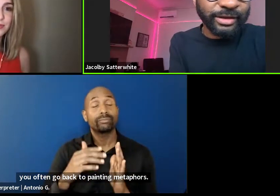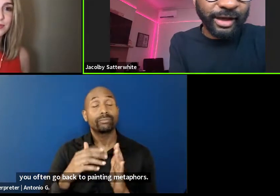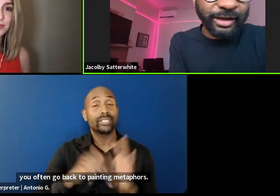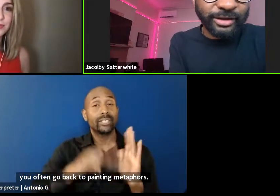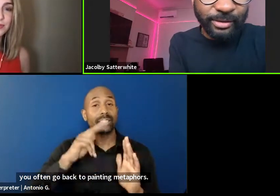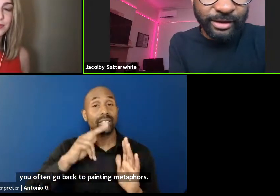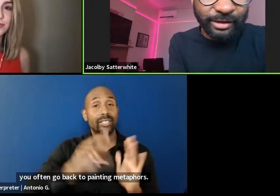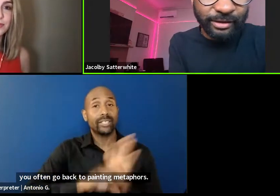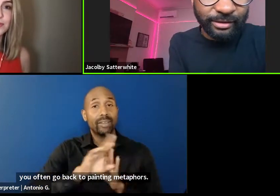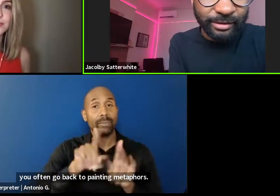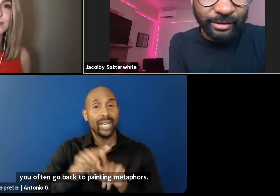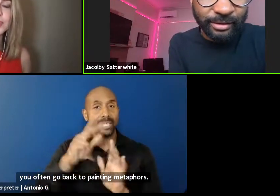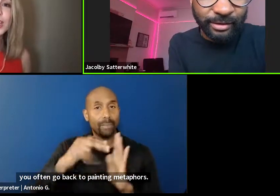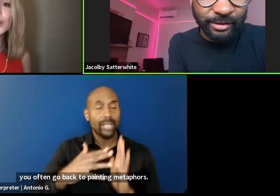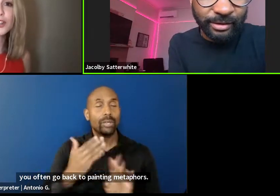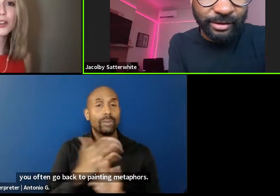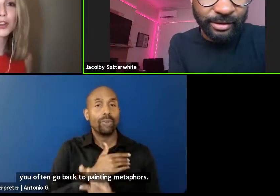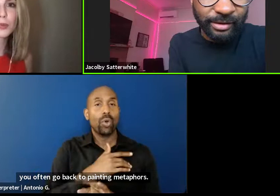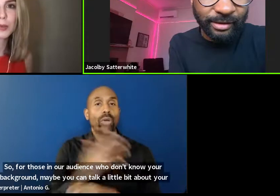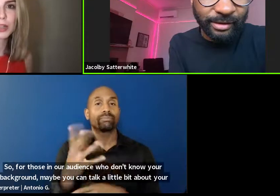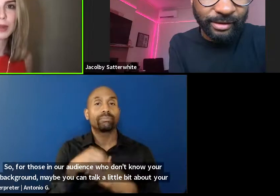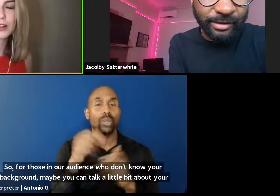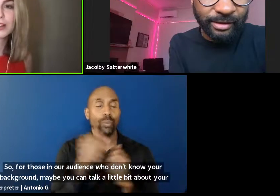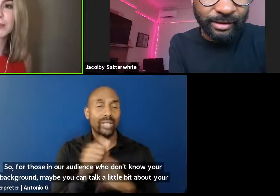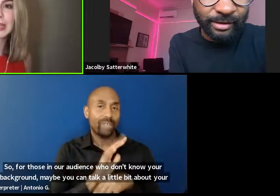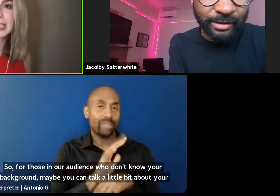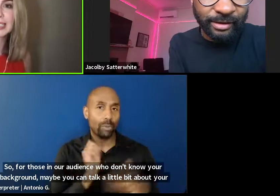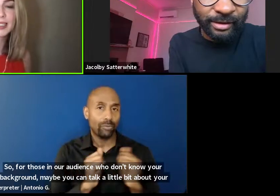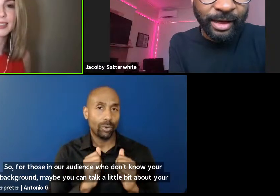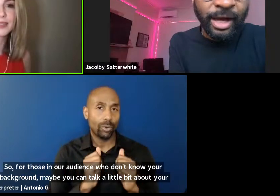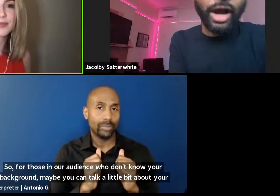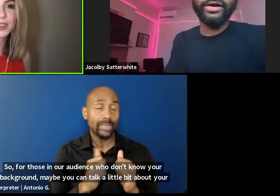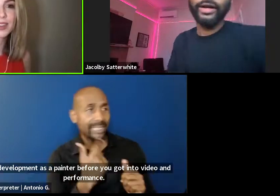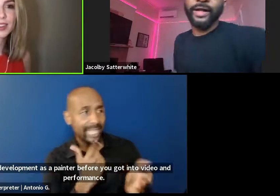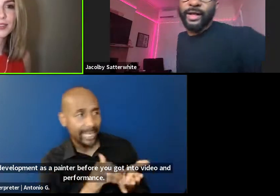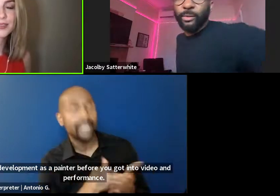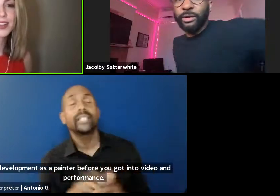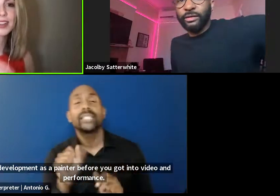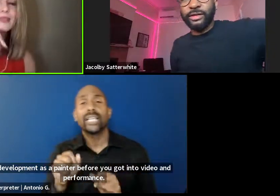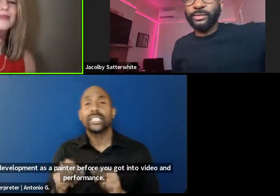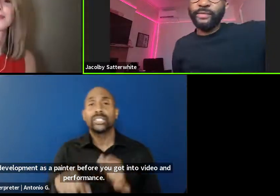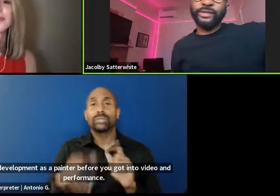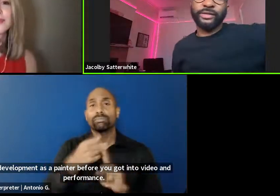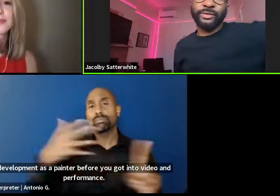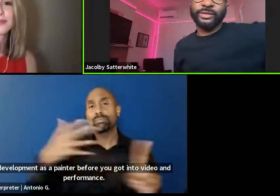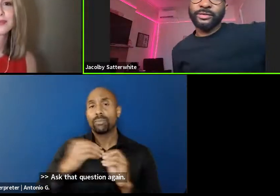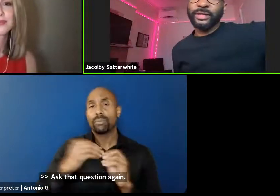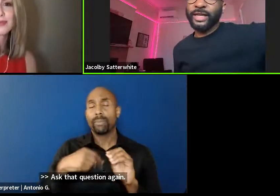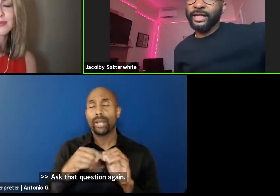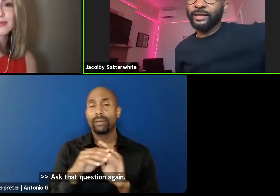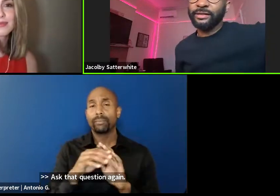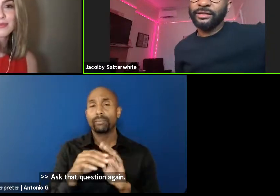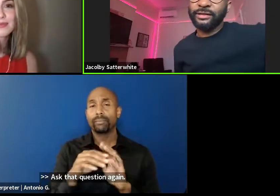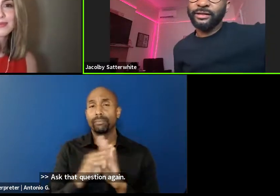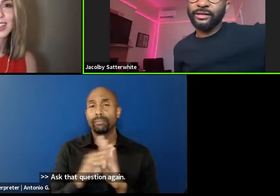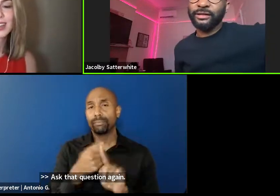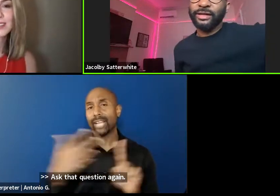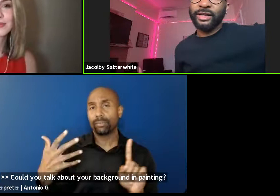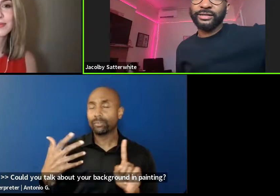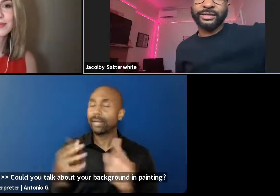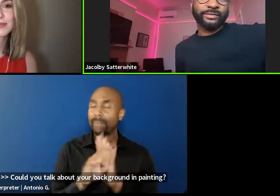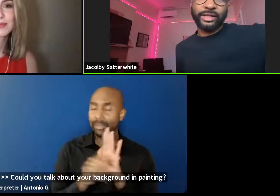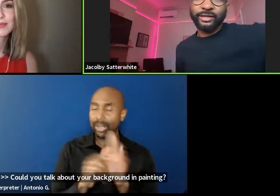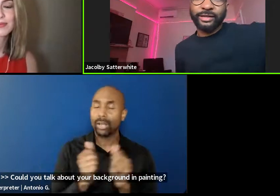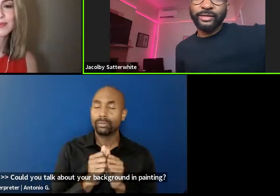Oh, wait, so ask that question again? Could you talk a little bit about your background in painting? Oh, yeah. Well, that's what I've been doing since I was a kid.